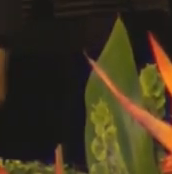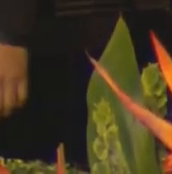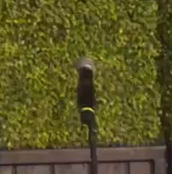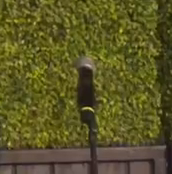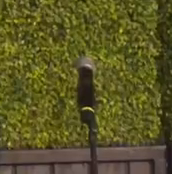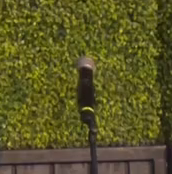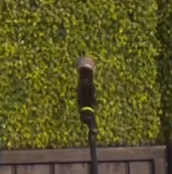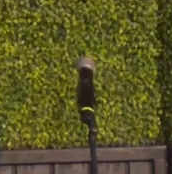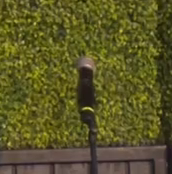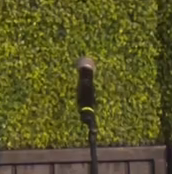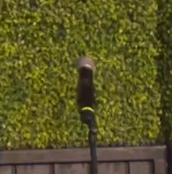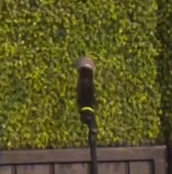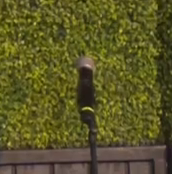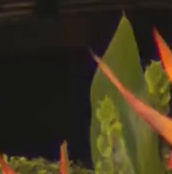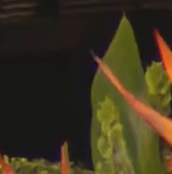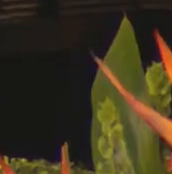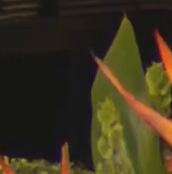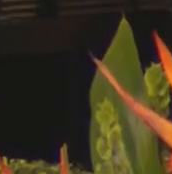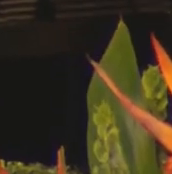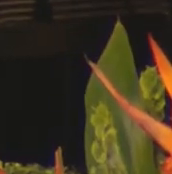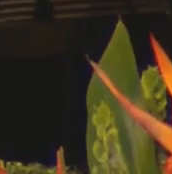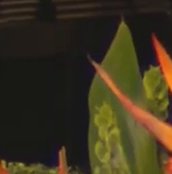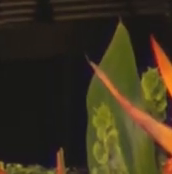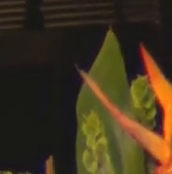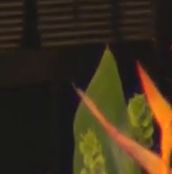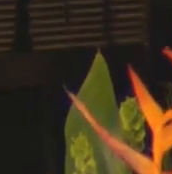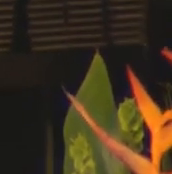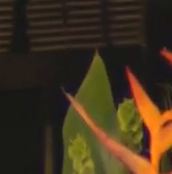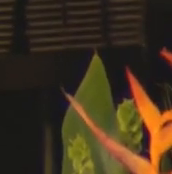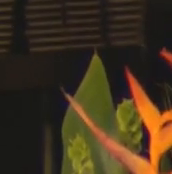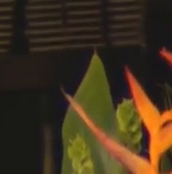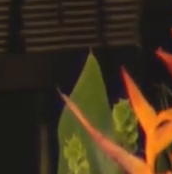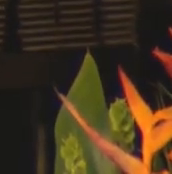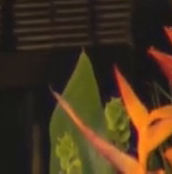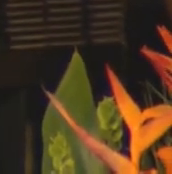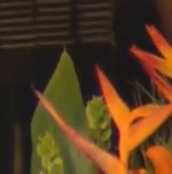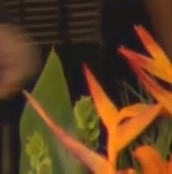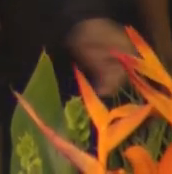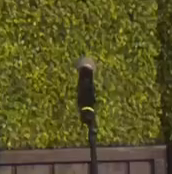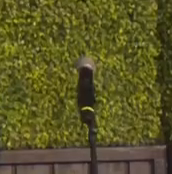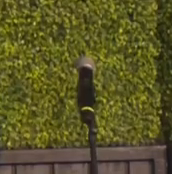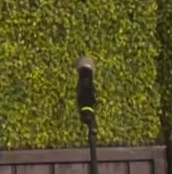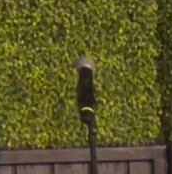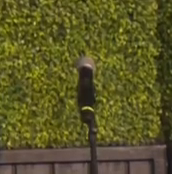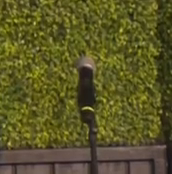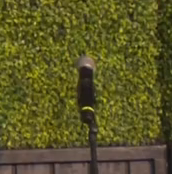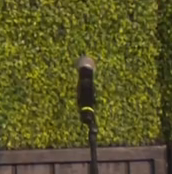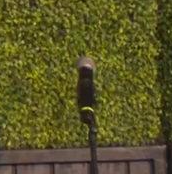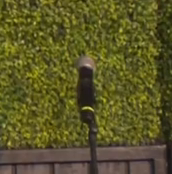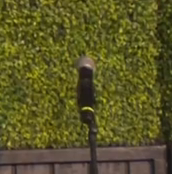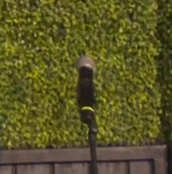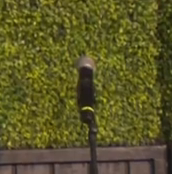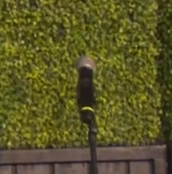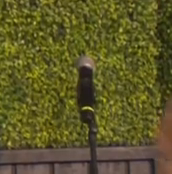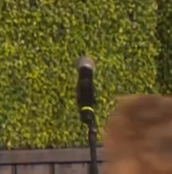Ong Thane Lang. Antonio Lorenzo Ortiz. Shannon Ray Morton.